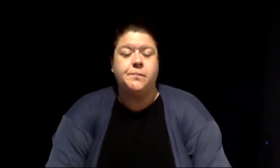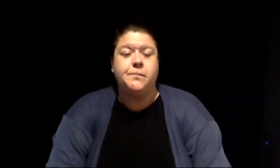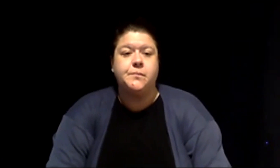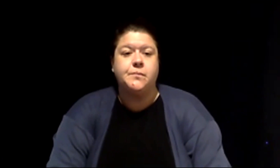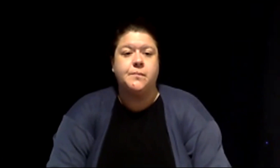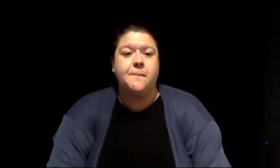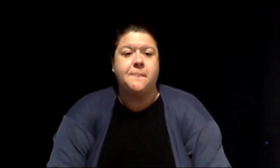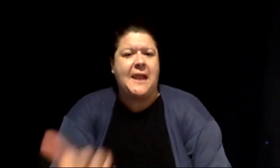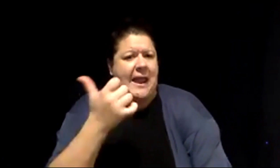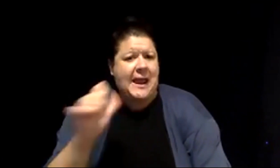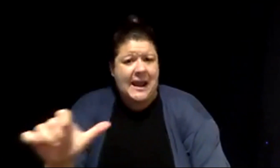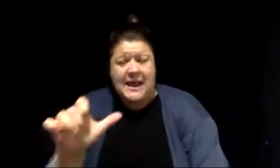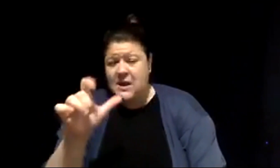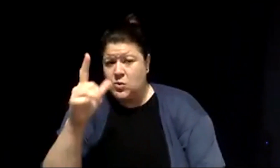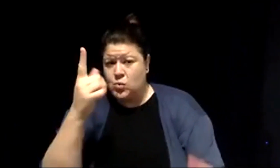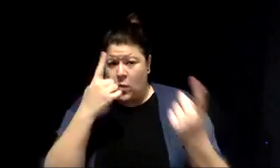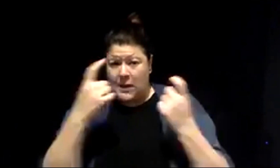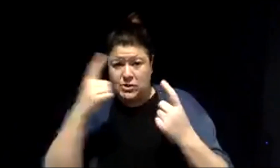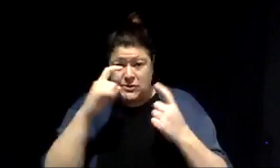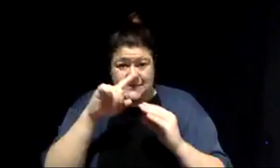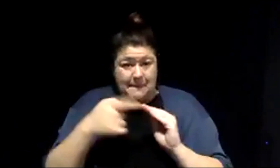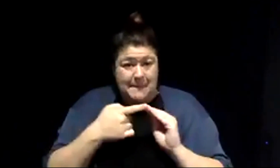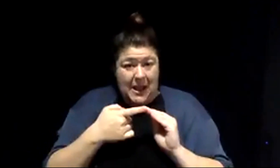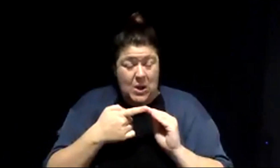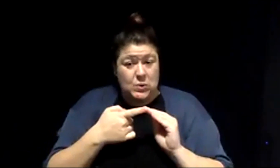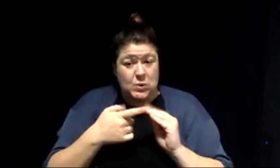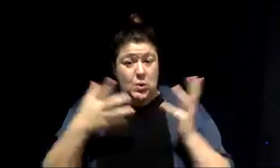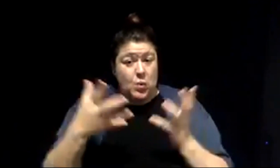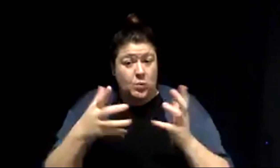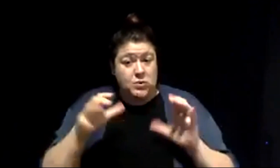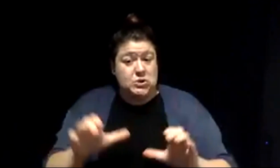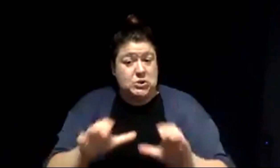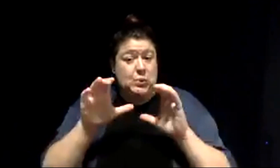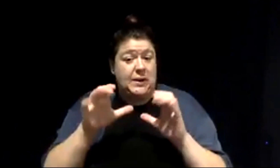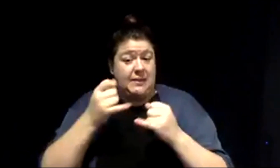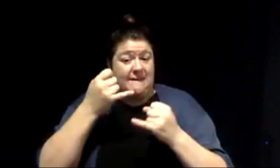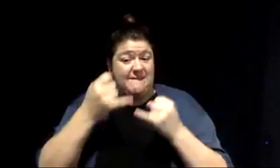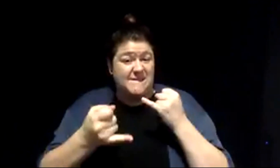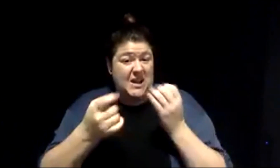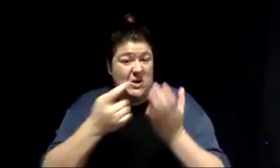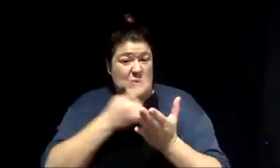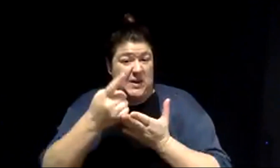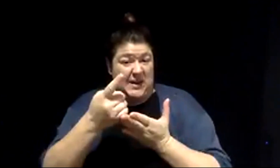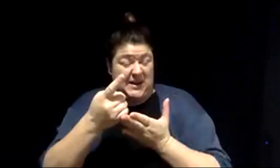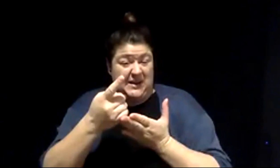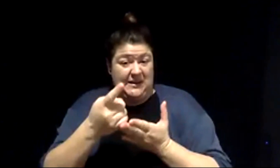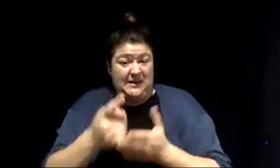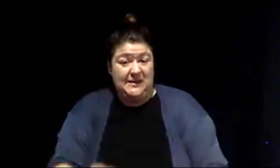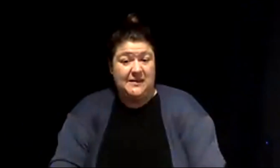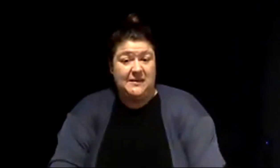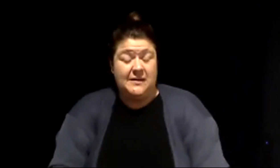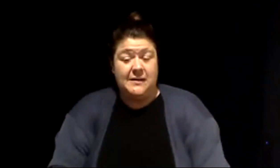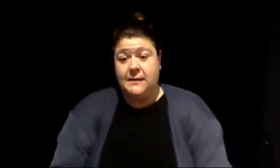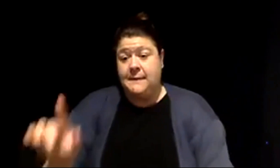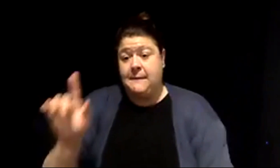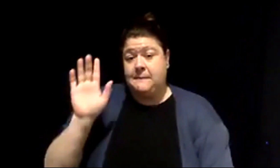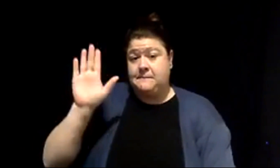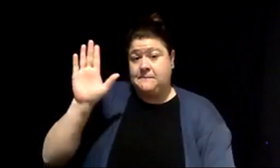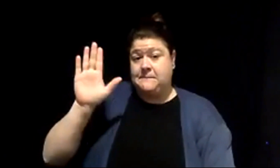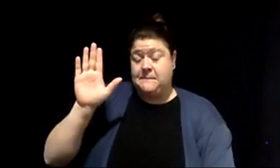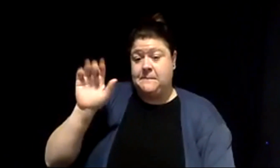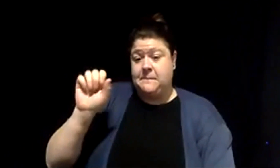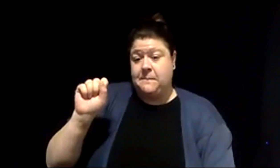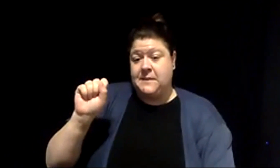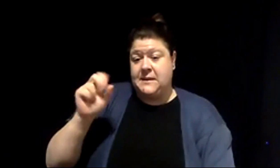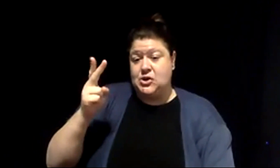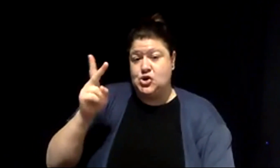are there any questions about what we're going to be doing the final week of class? I have a question